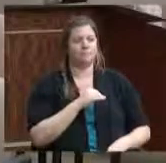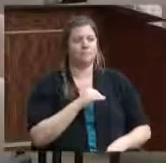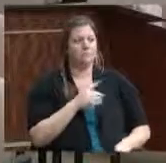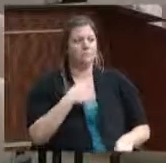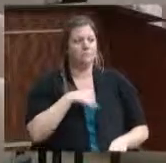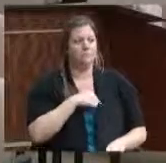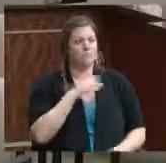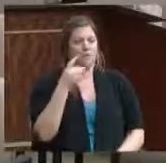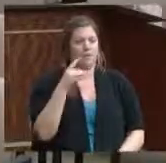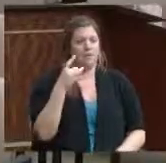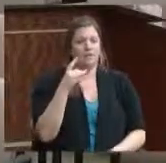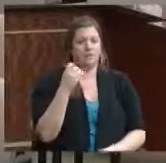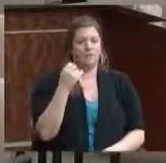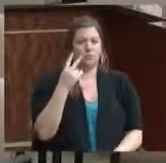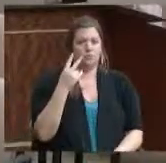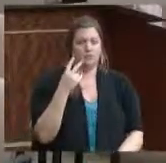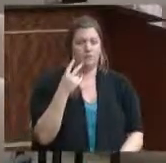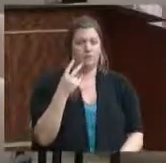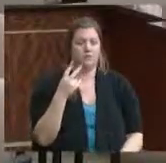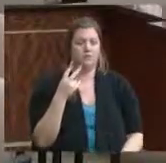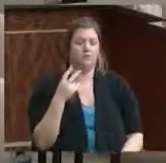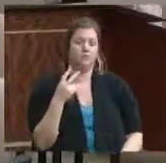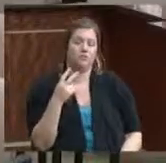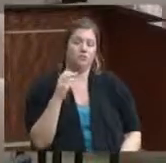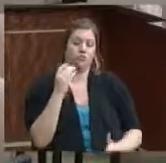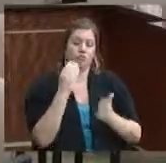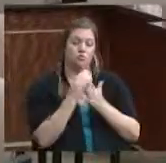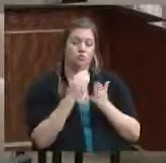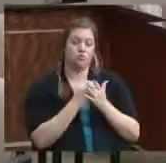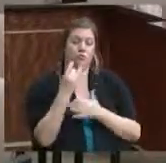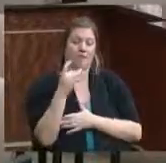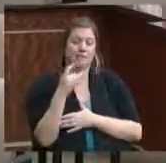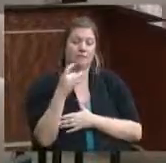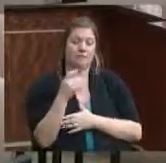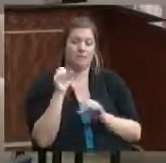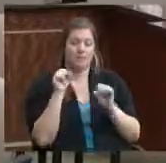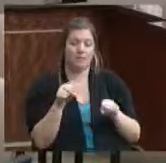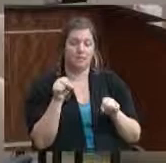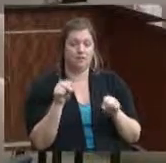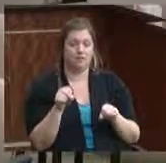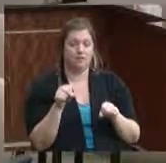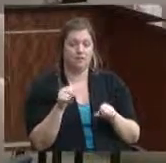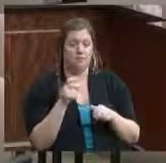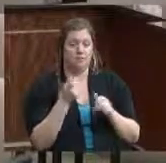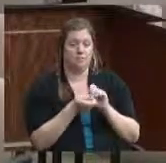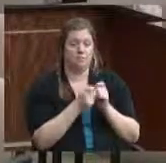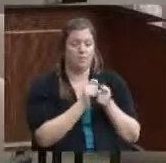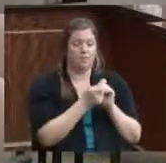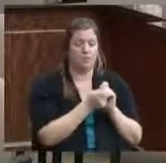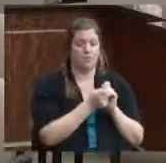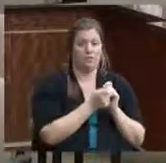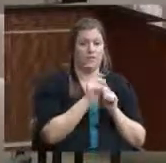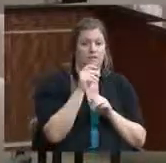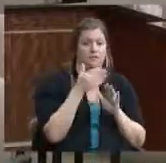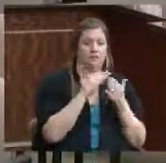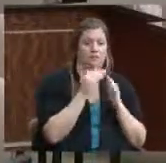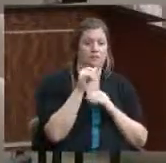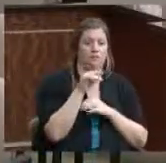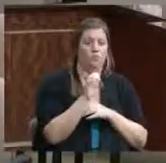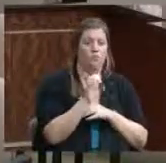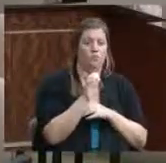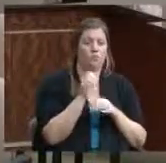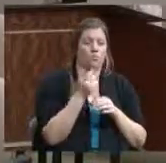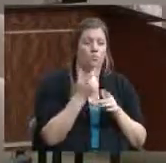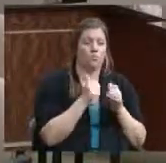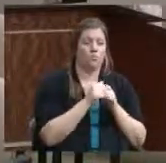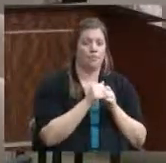Ordinance number 1812 is an amendment to Chapter 18, Building and Building Regulations of the City Code. This is dealing with